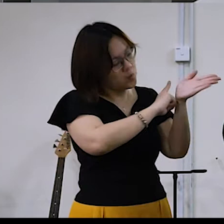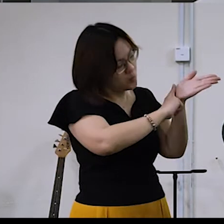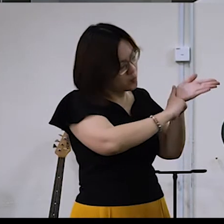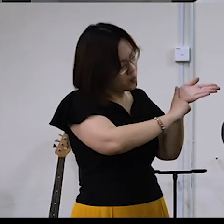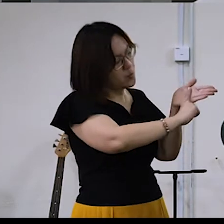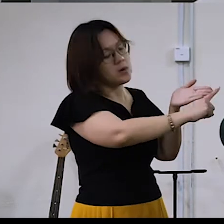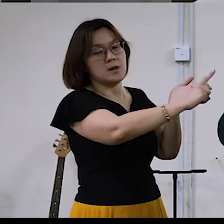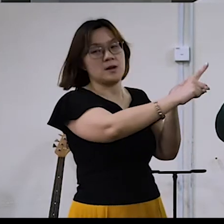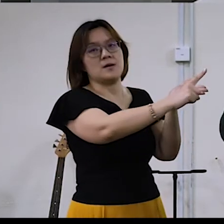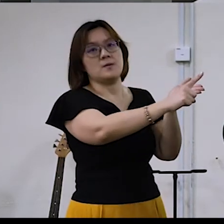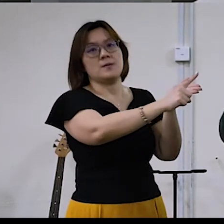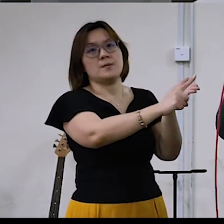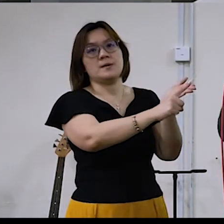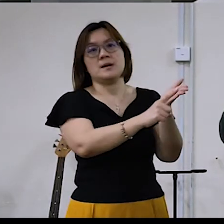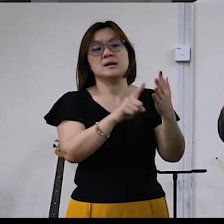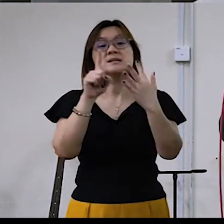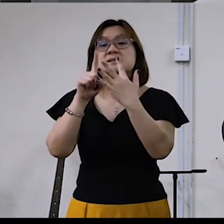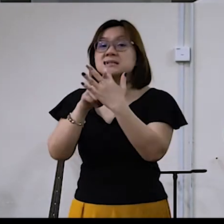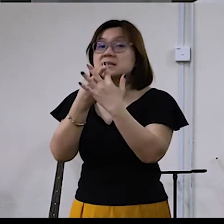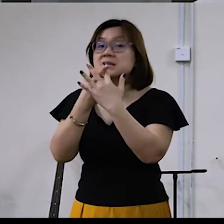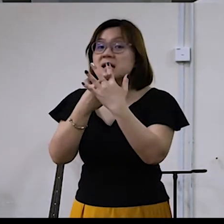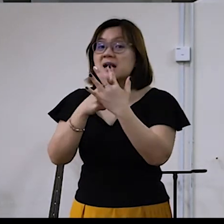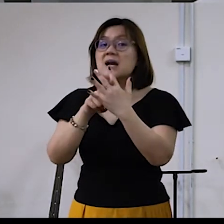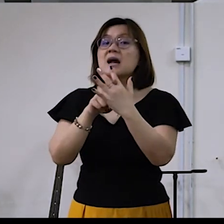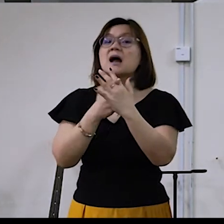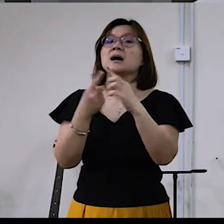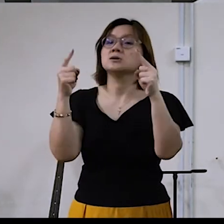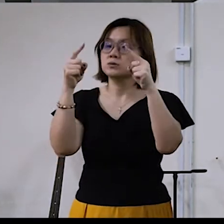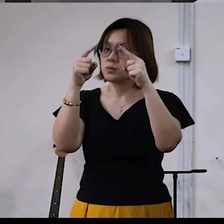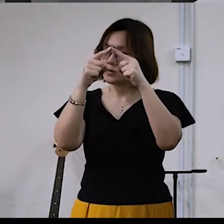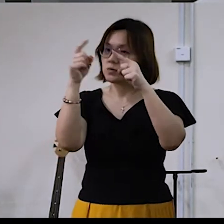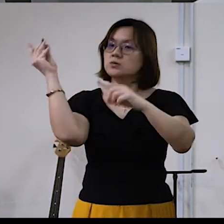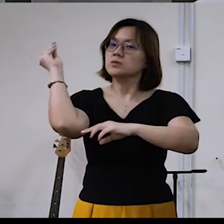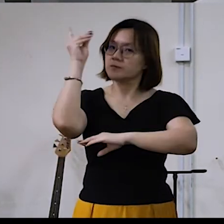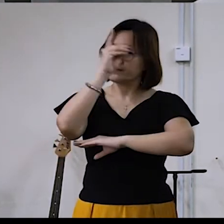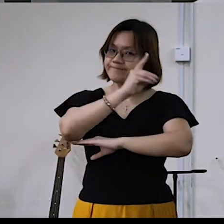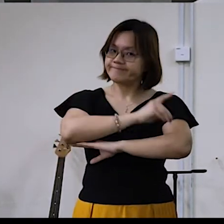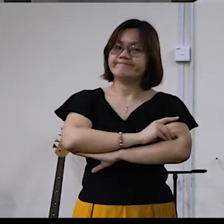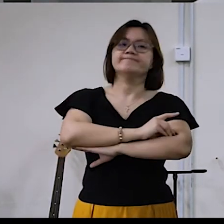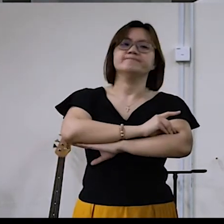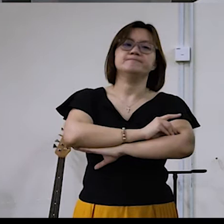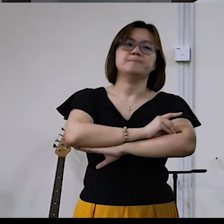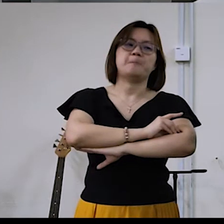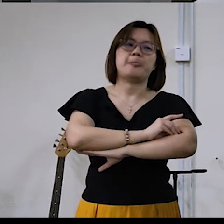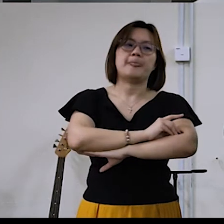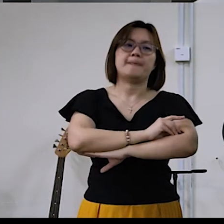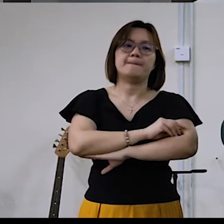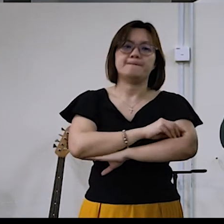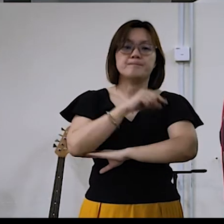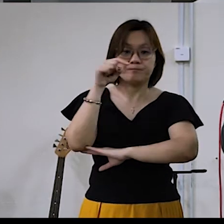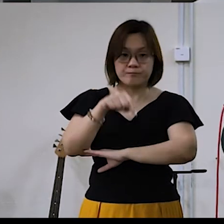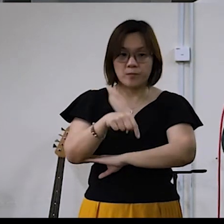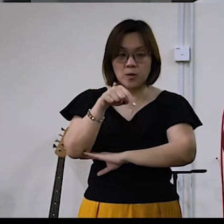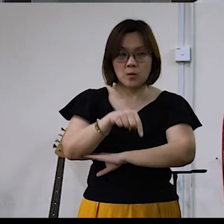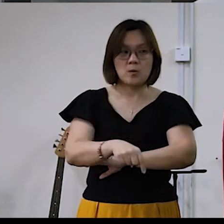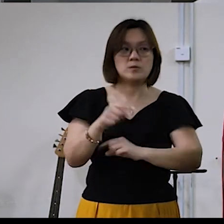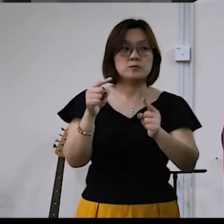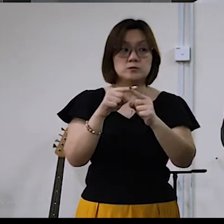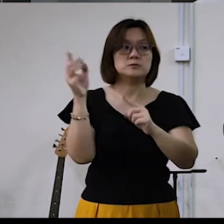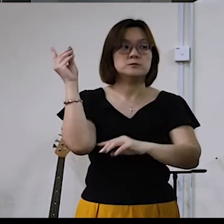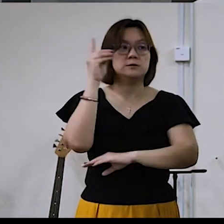the information. So today is the beginning of the Holy Week. Okay, the Holy Week is from Palm Sunday and all the way